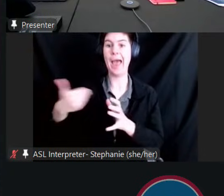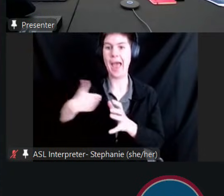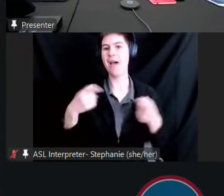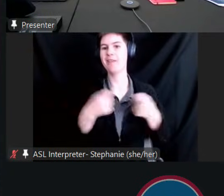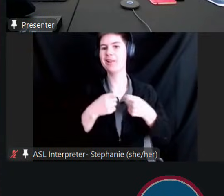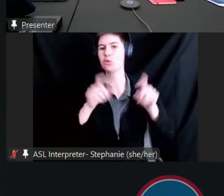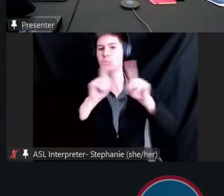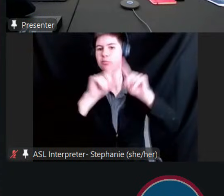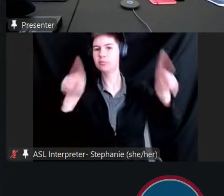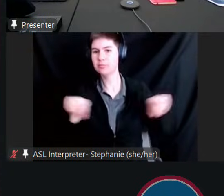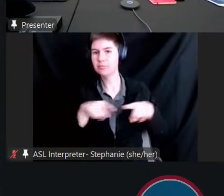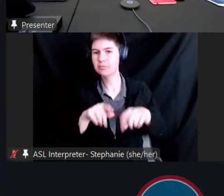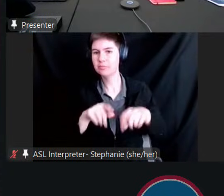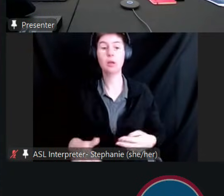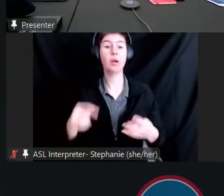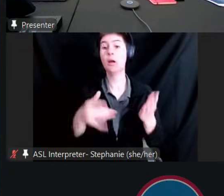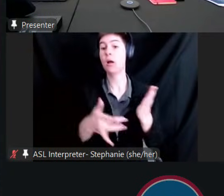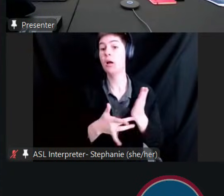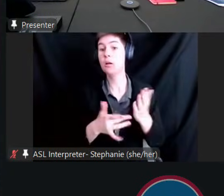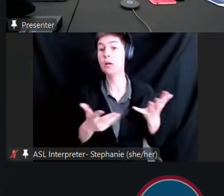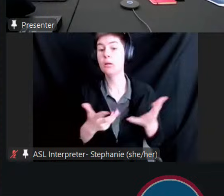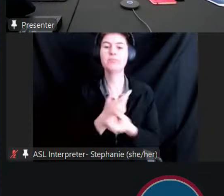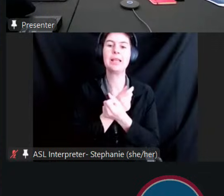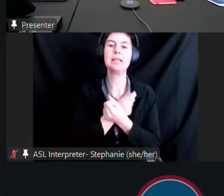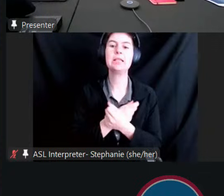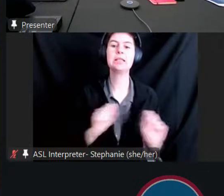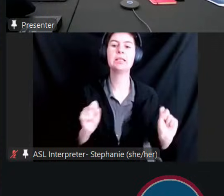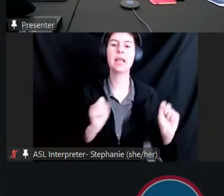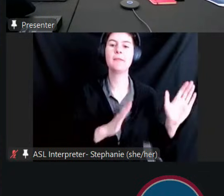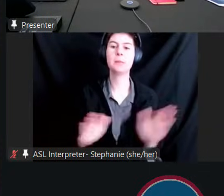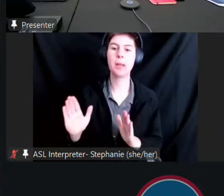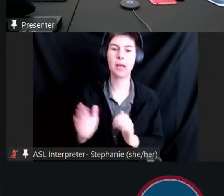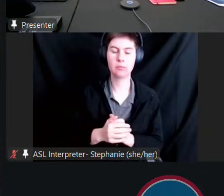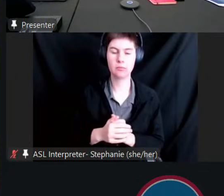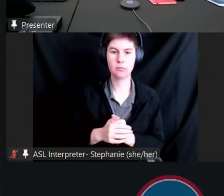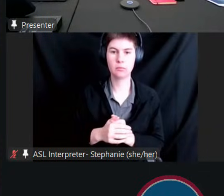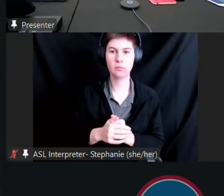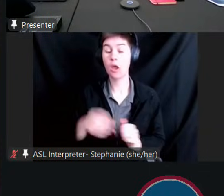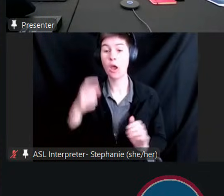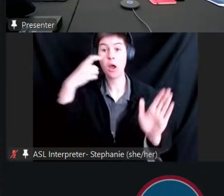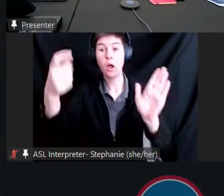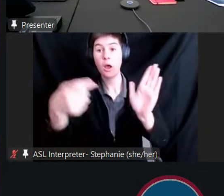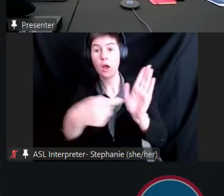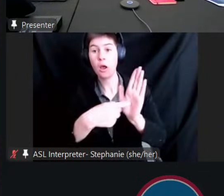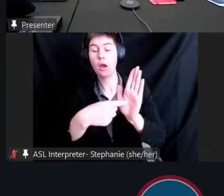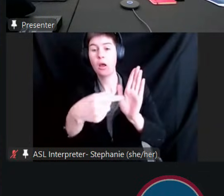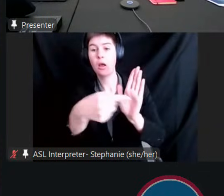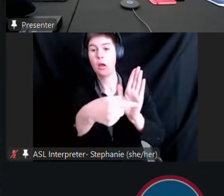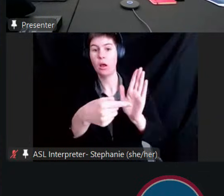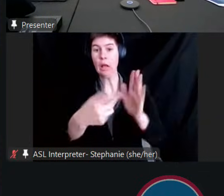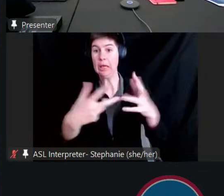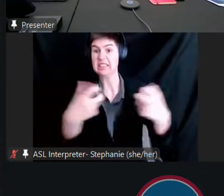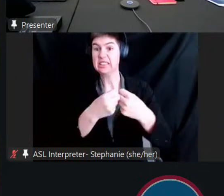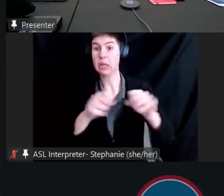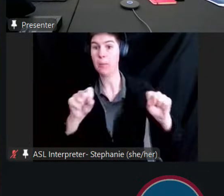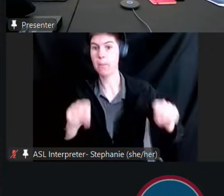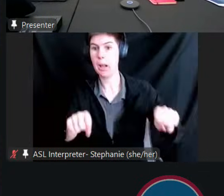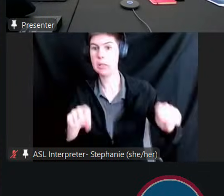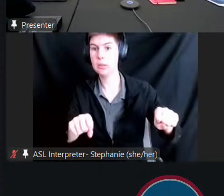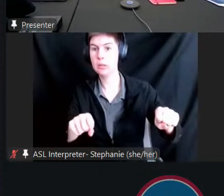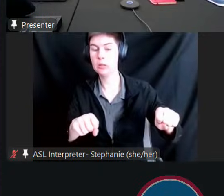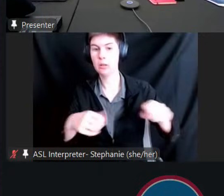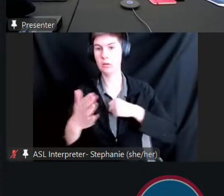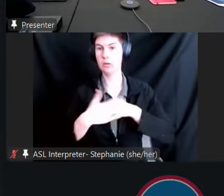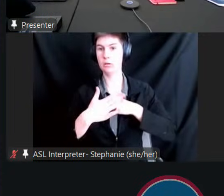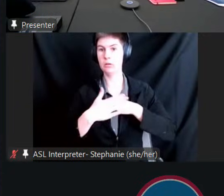buses. There's active detection collision that alerts operators to obstacles such as,